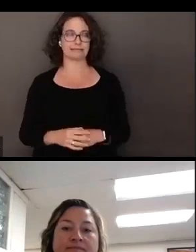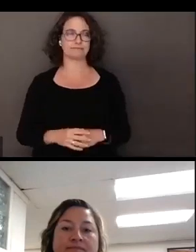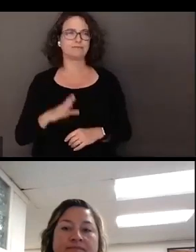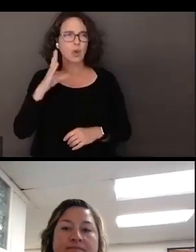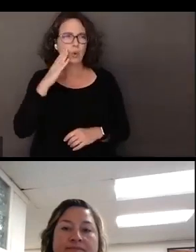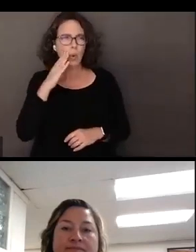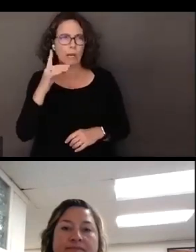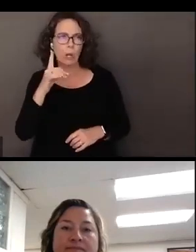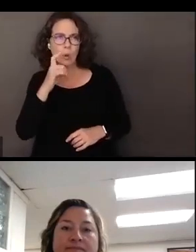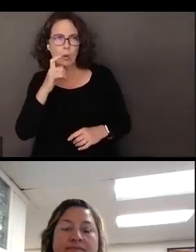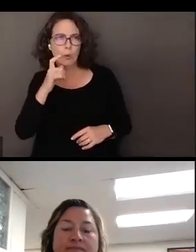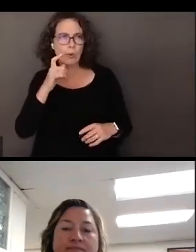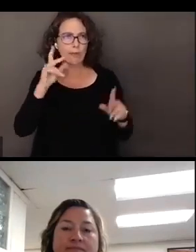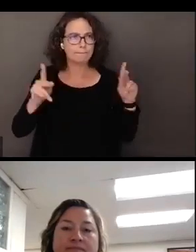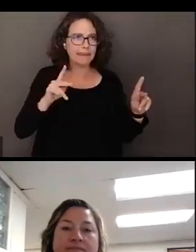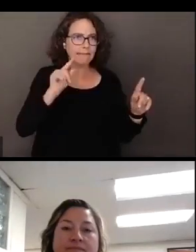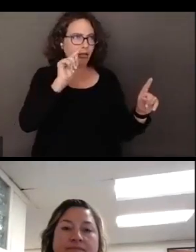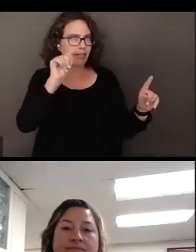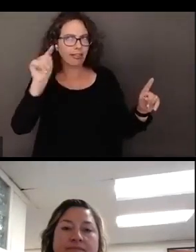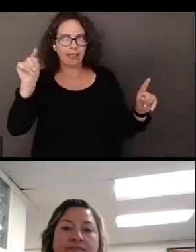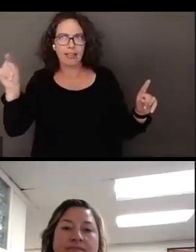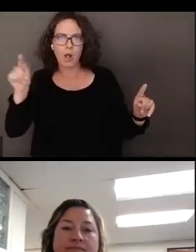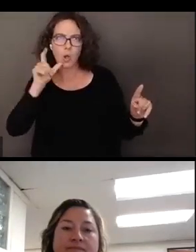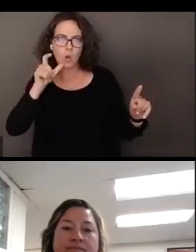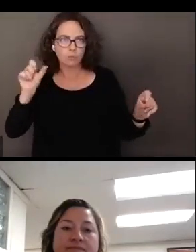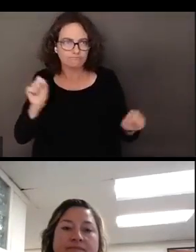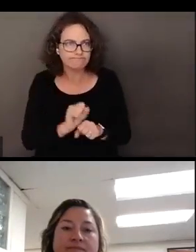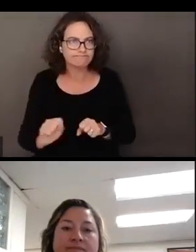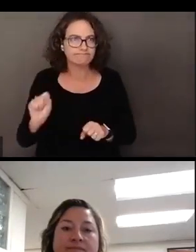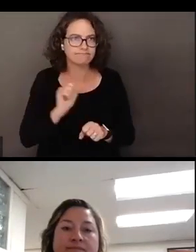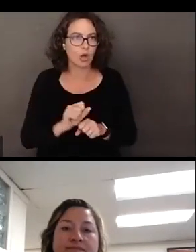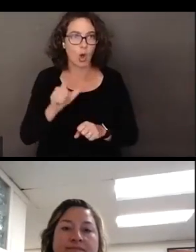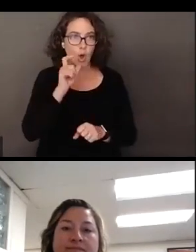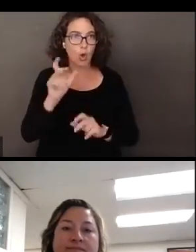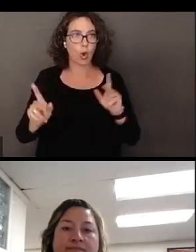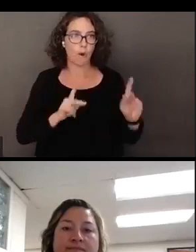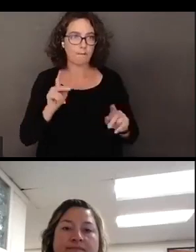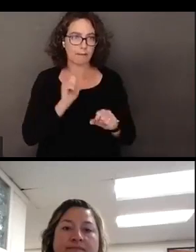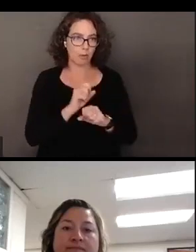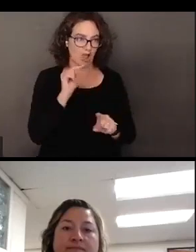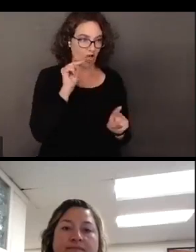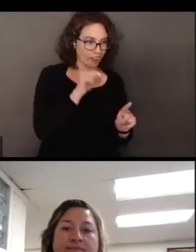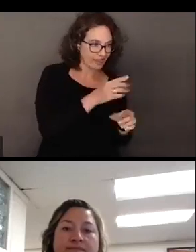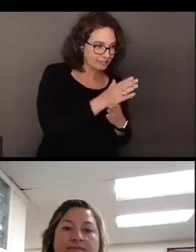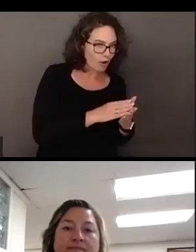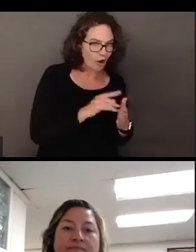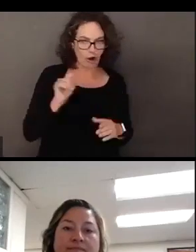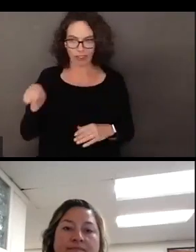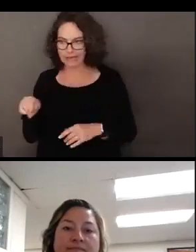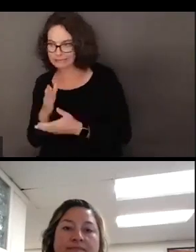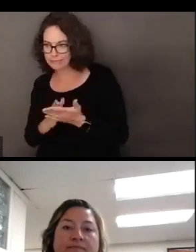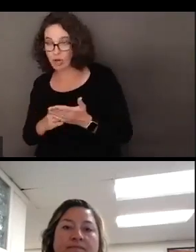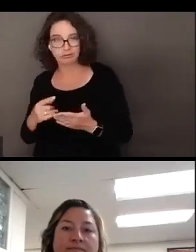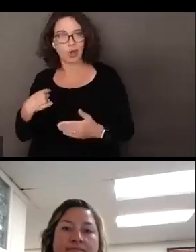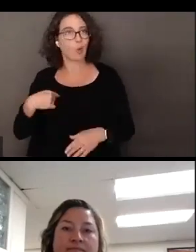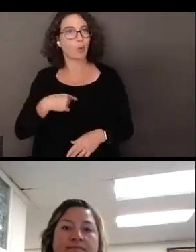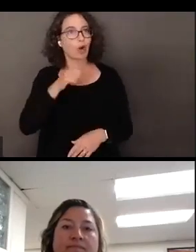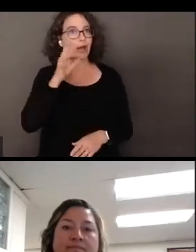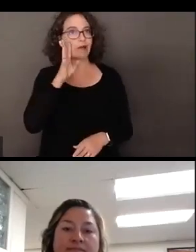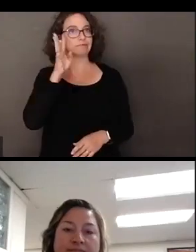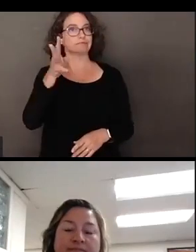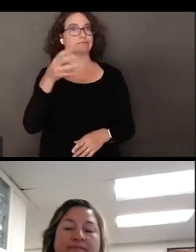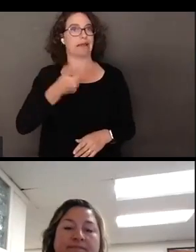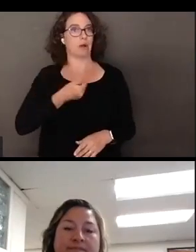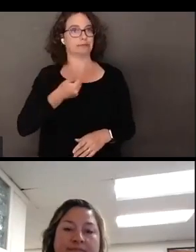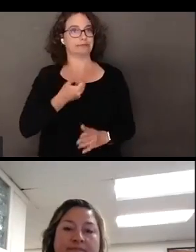the champions are and who are the people that are dedicated to this aspect and that aspect, so that we're not reinventing the wheel and we're not, you